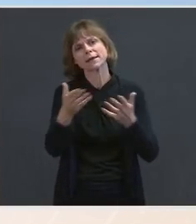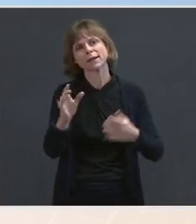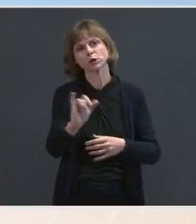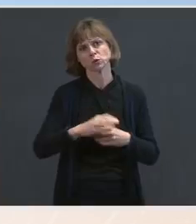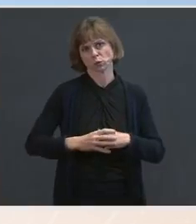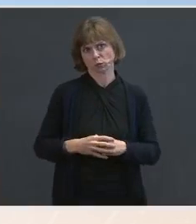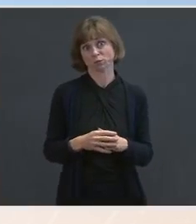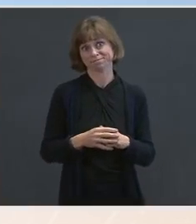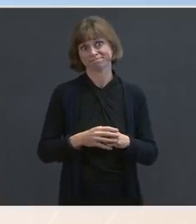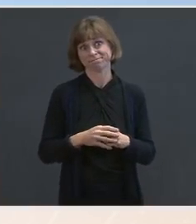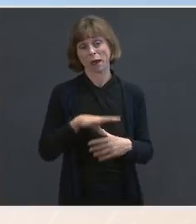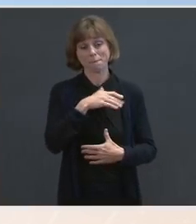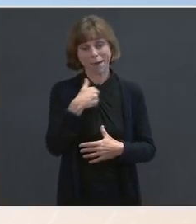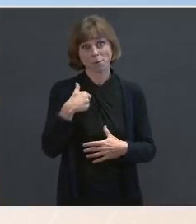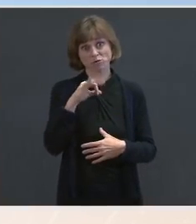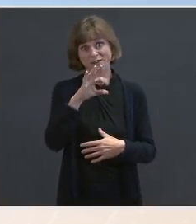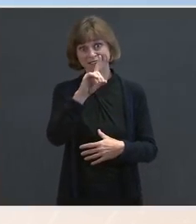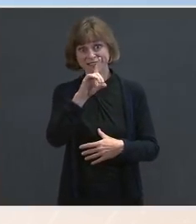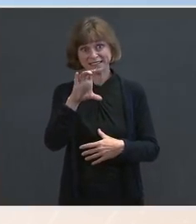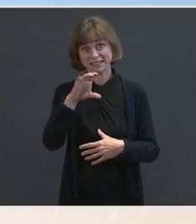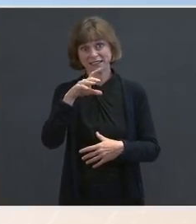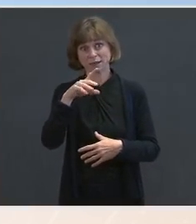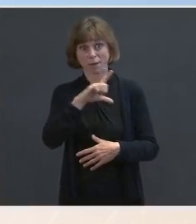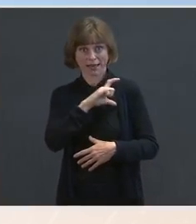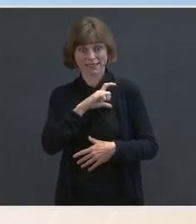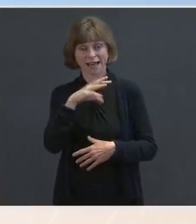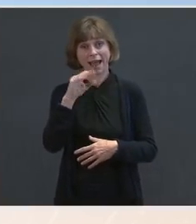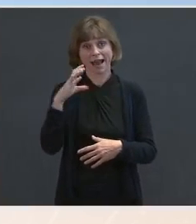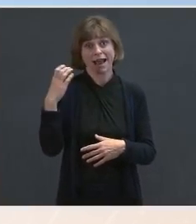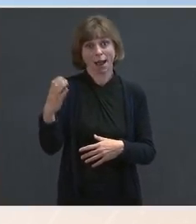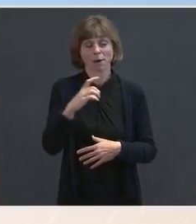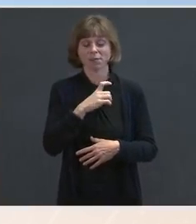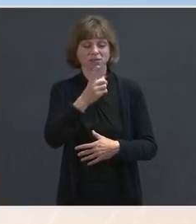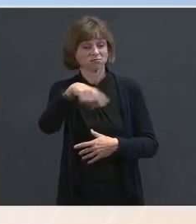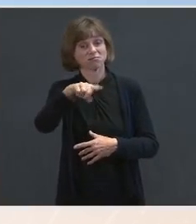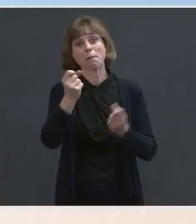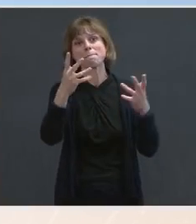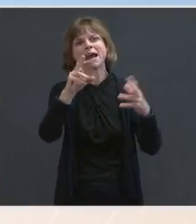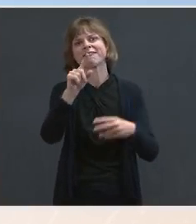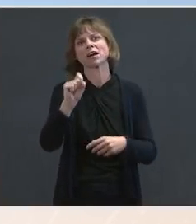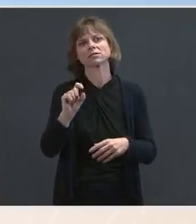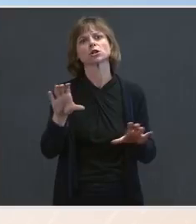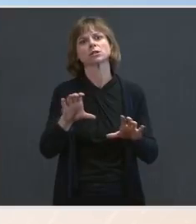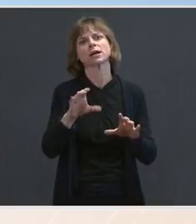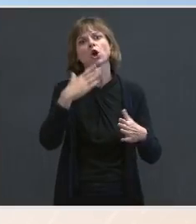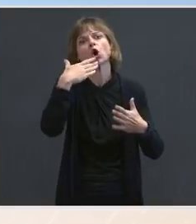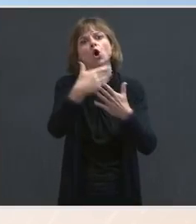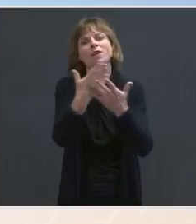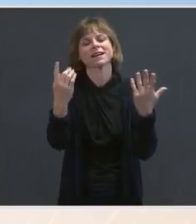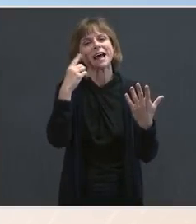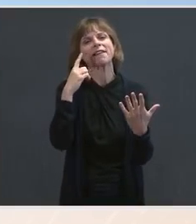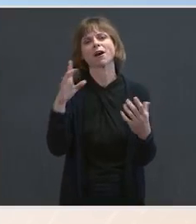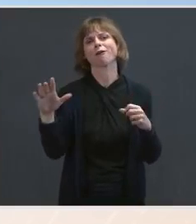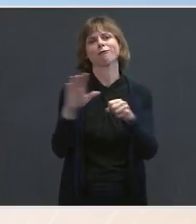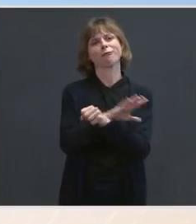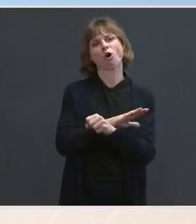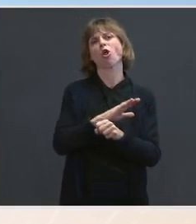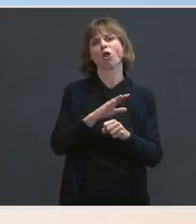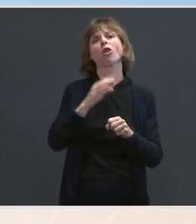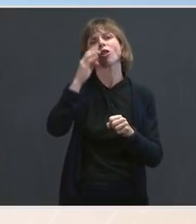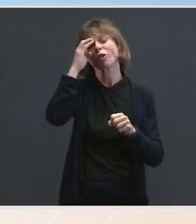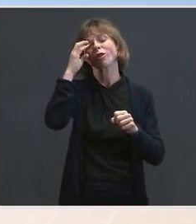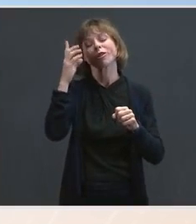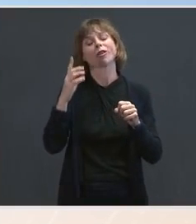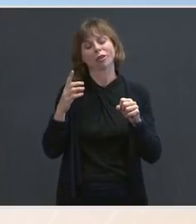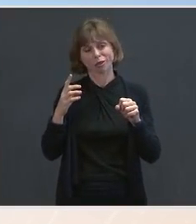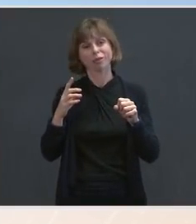the DCPD and the Capitol PD, veterans doing remarkable things. And so I think it's a full picture there that